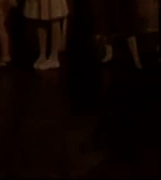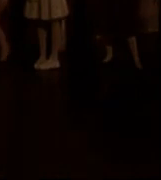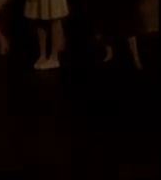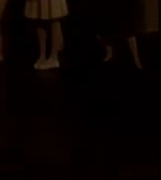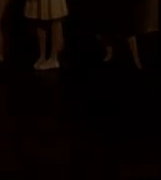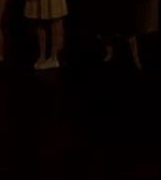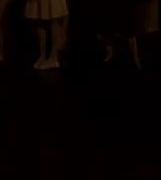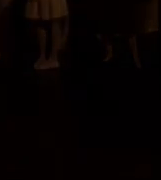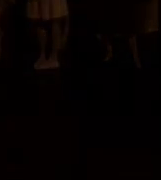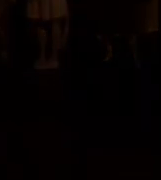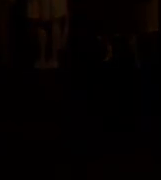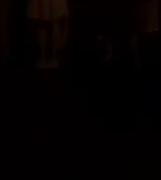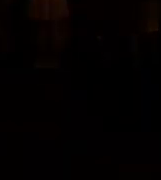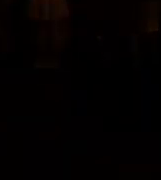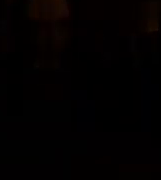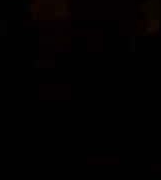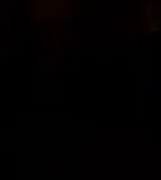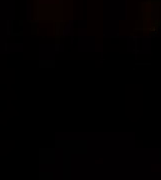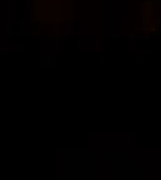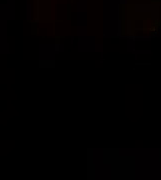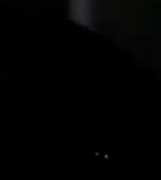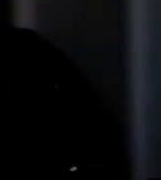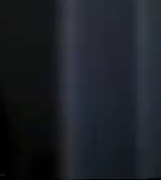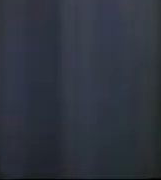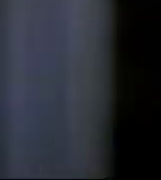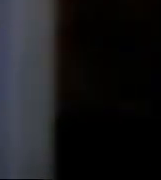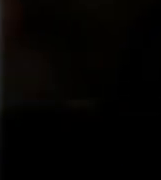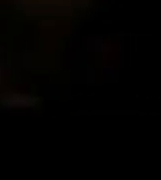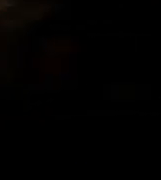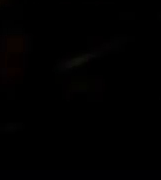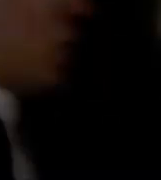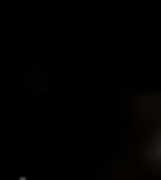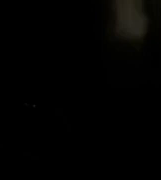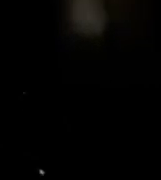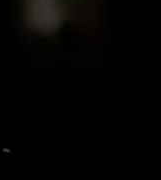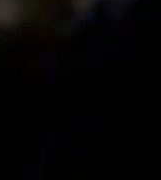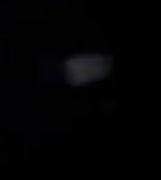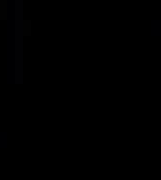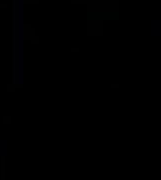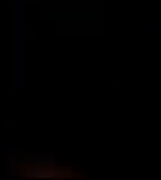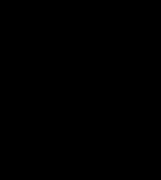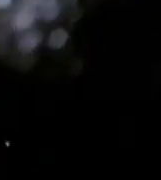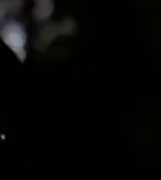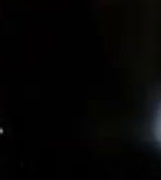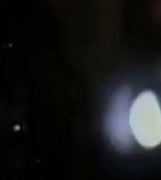remind us how we used to be. Everybody's searching for a